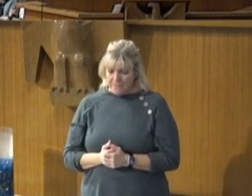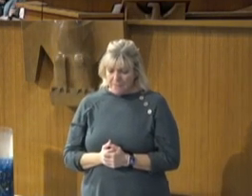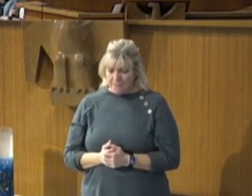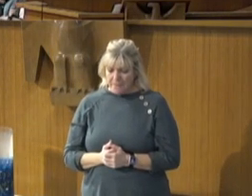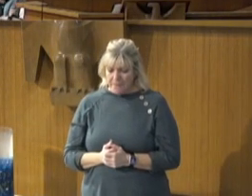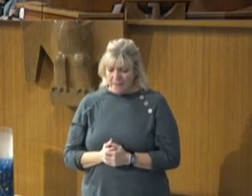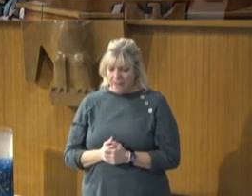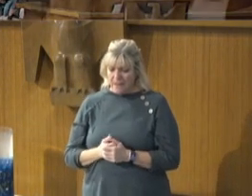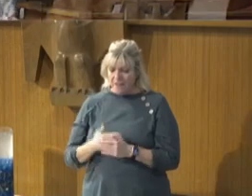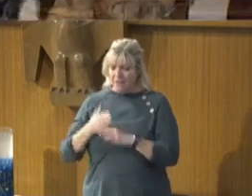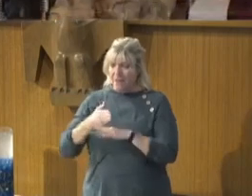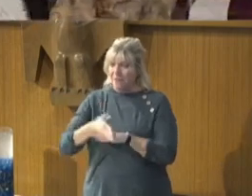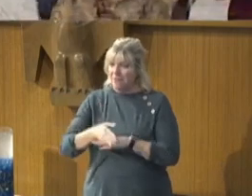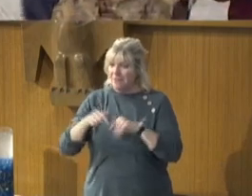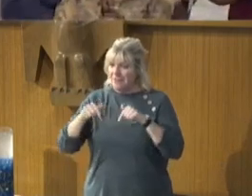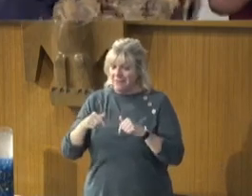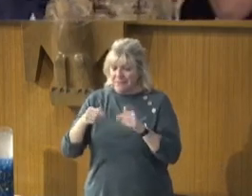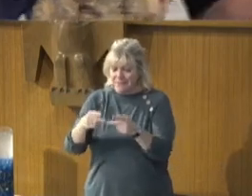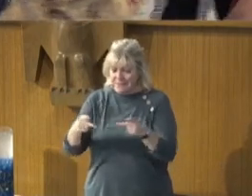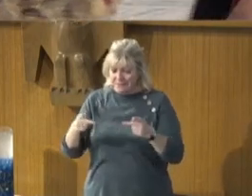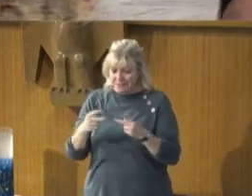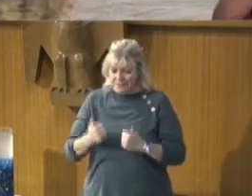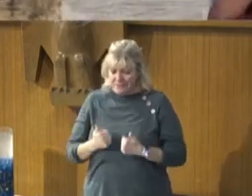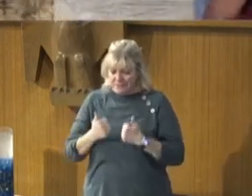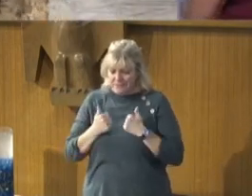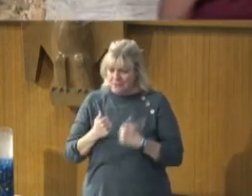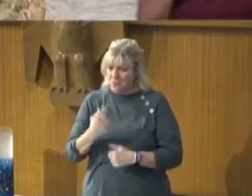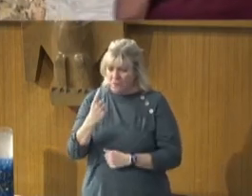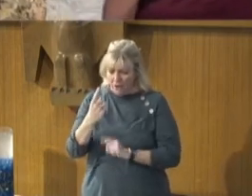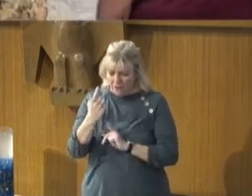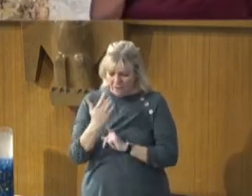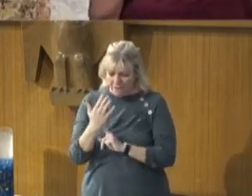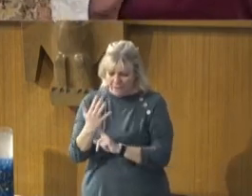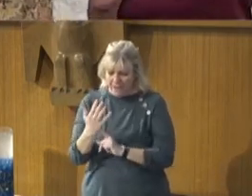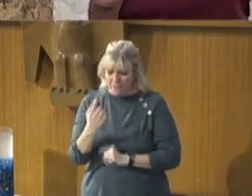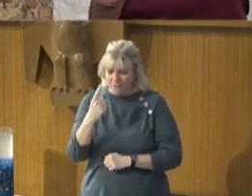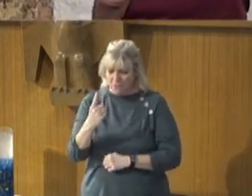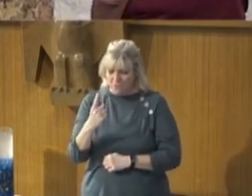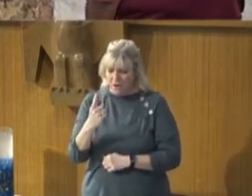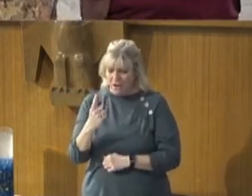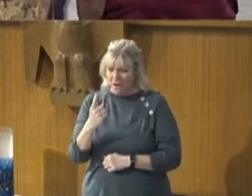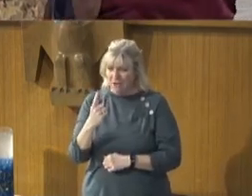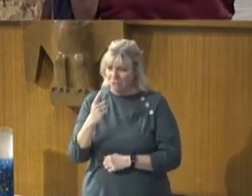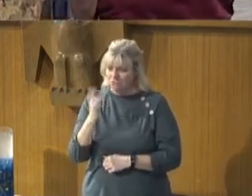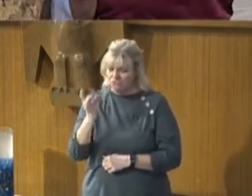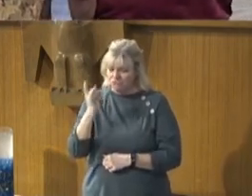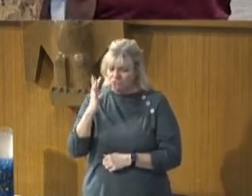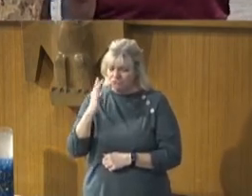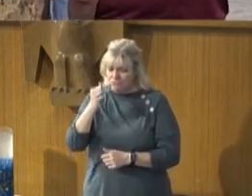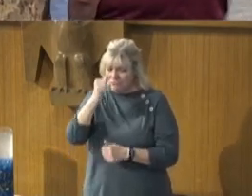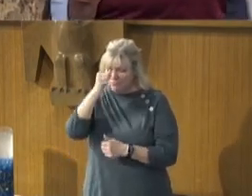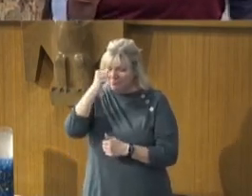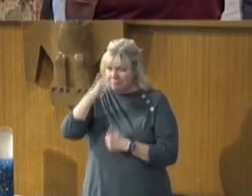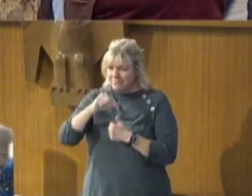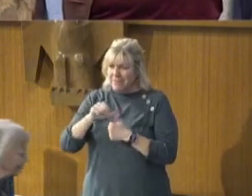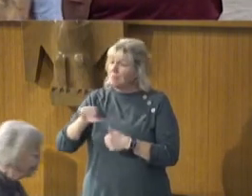Then following this single point, this single flame, this single haunted memory of